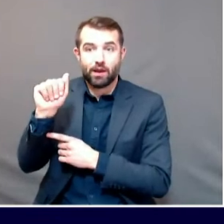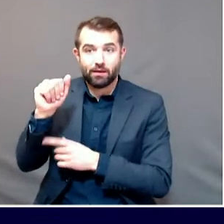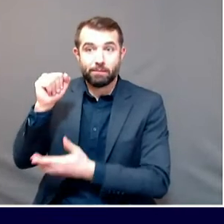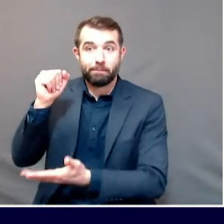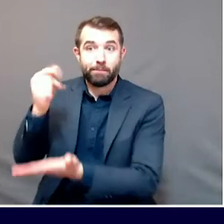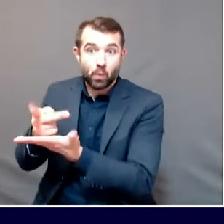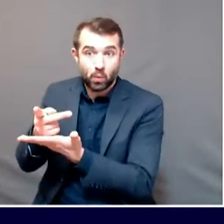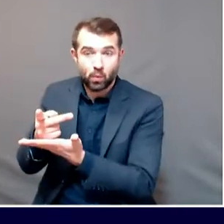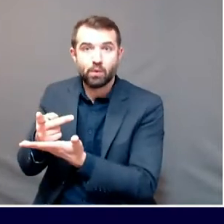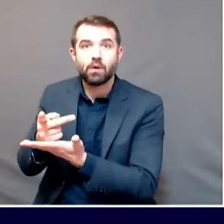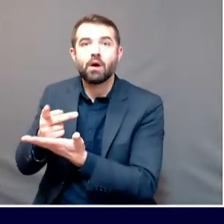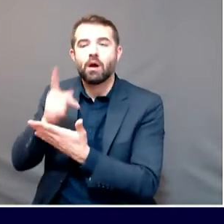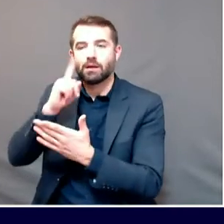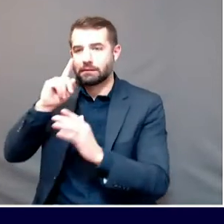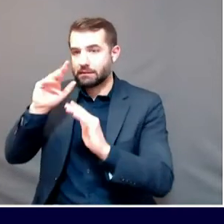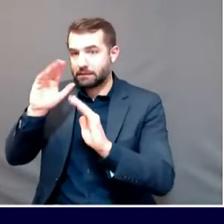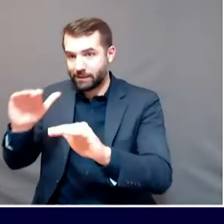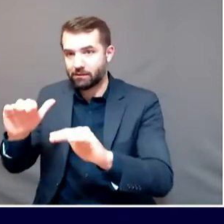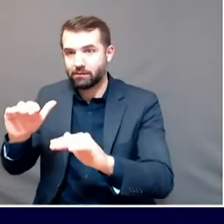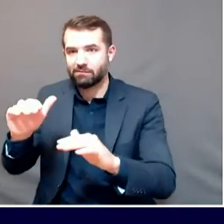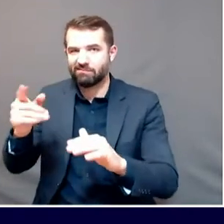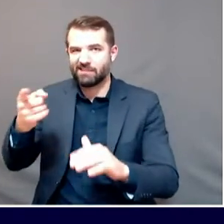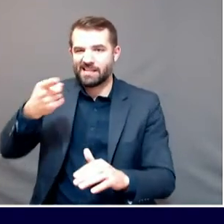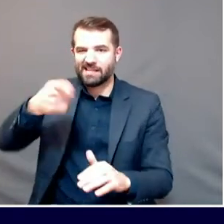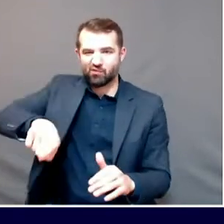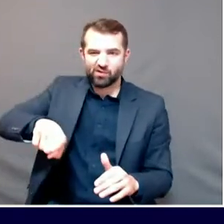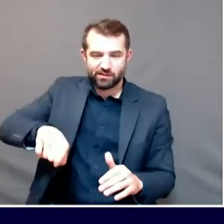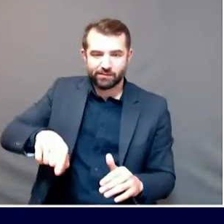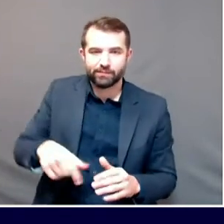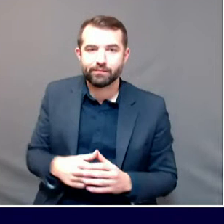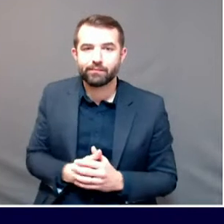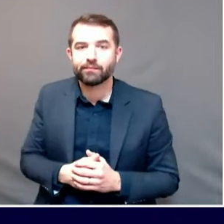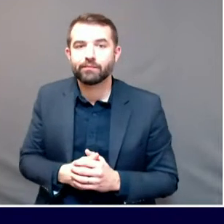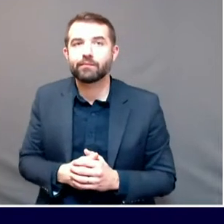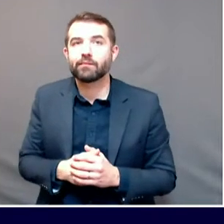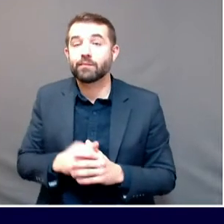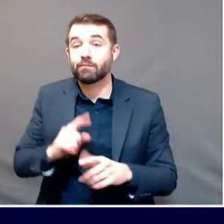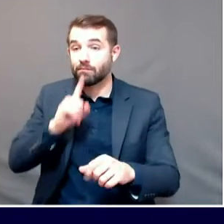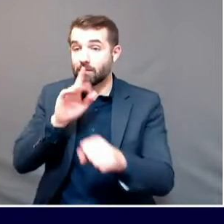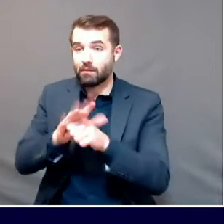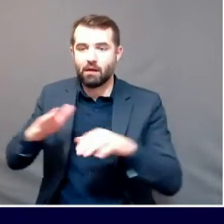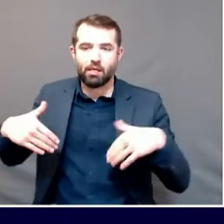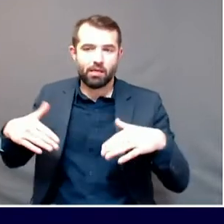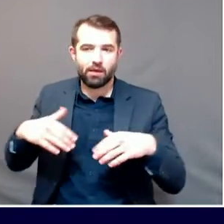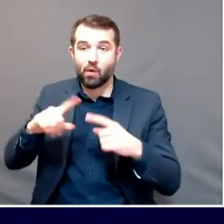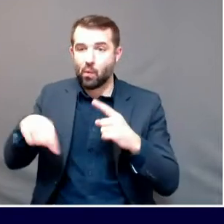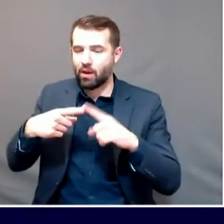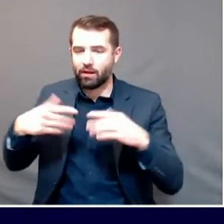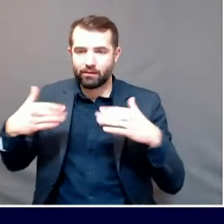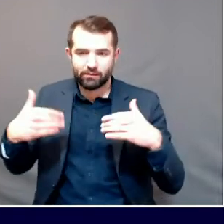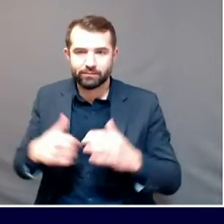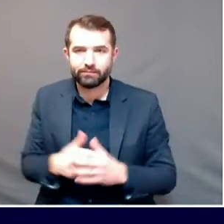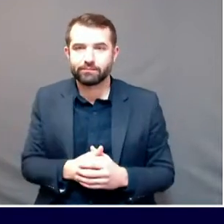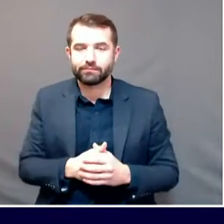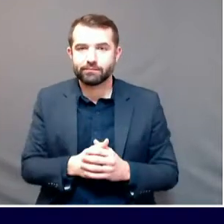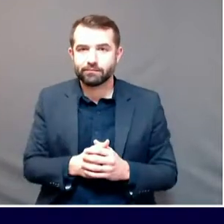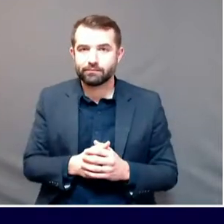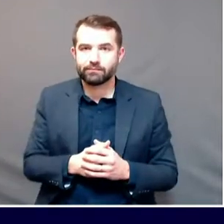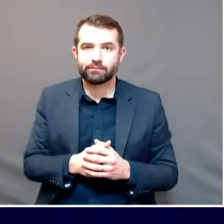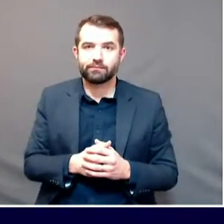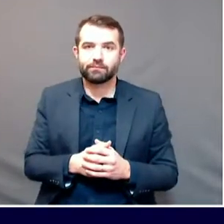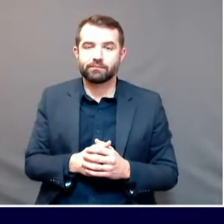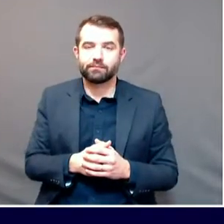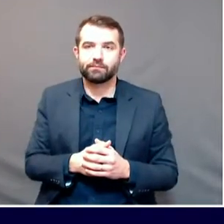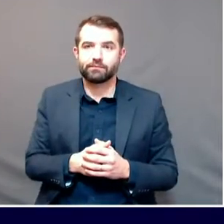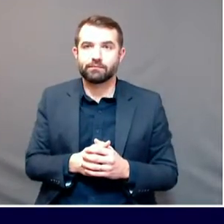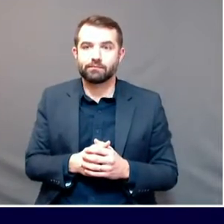early part of next week, but as of right now, Mal, we have not been given a firm timeline. Is there anything that else you would say